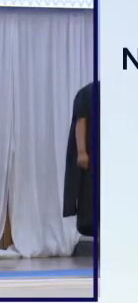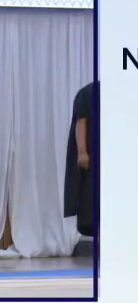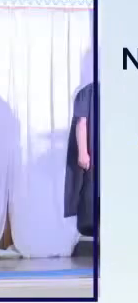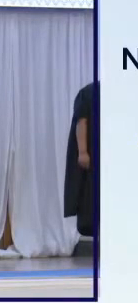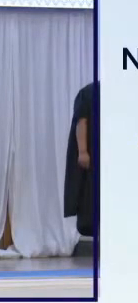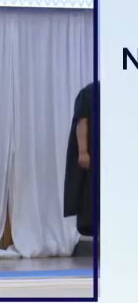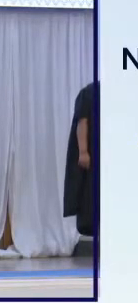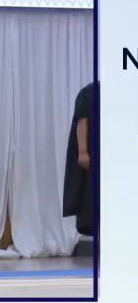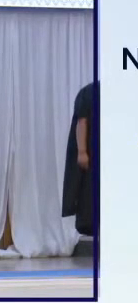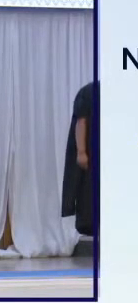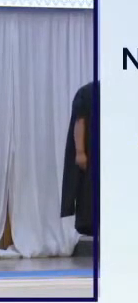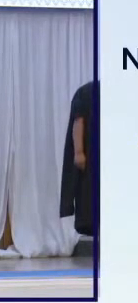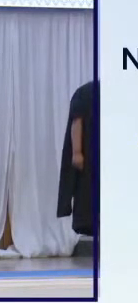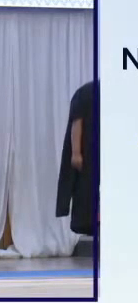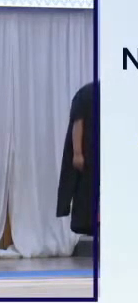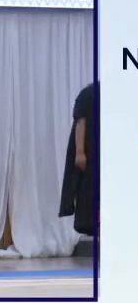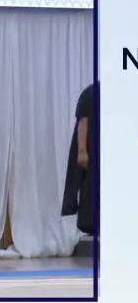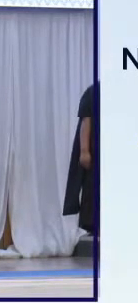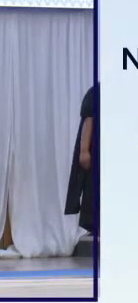Ahlumile Lutya,